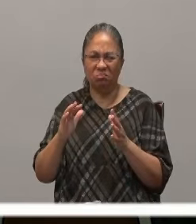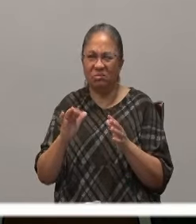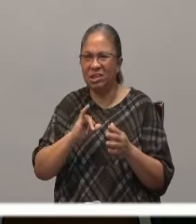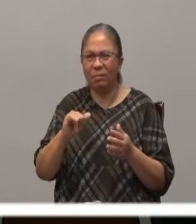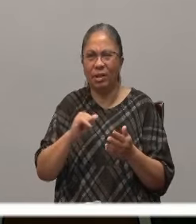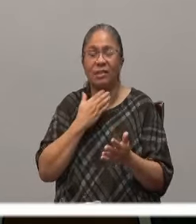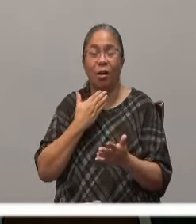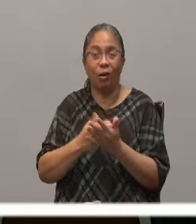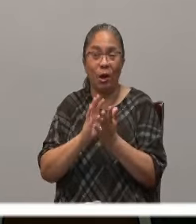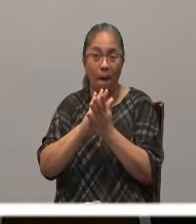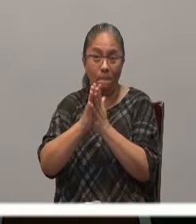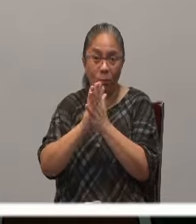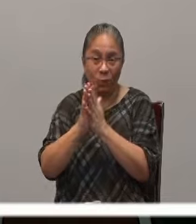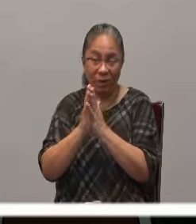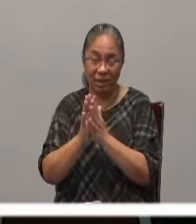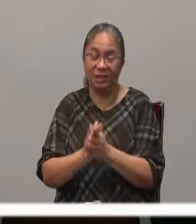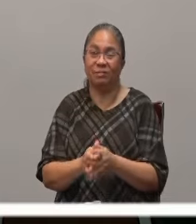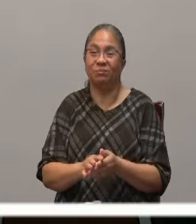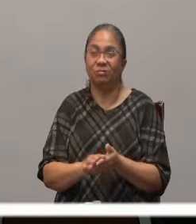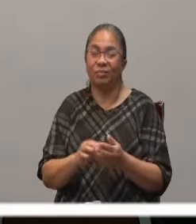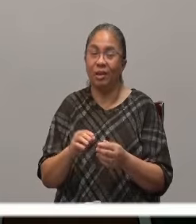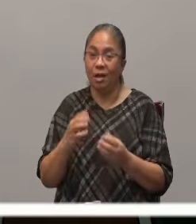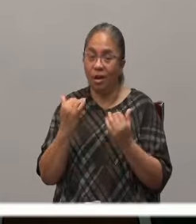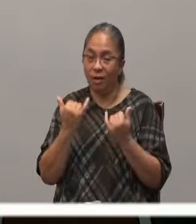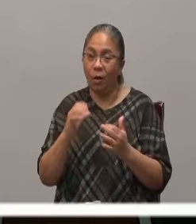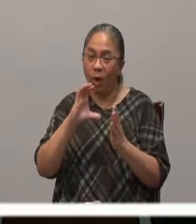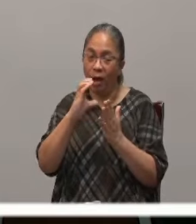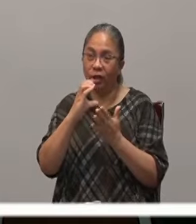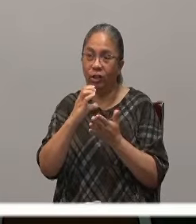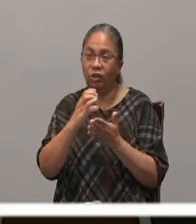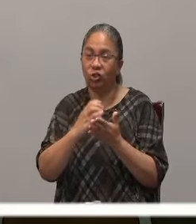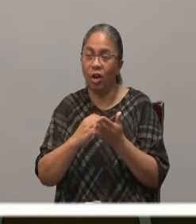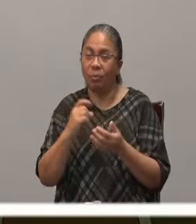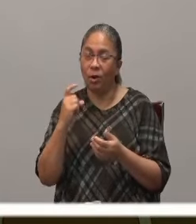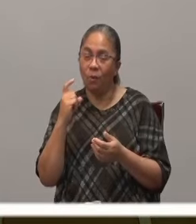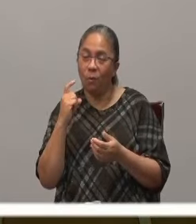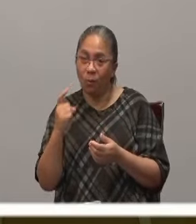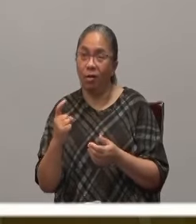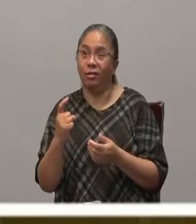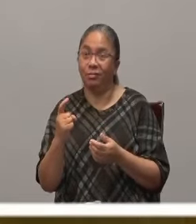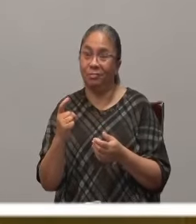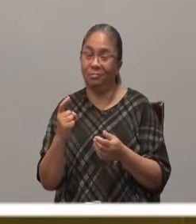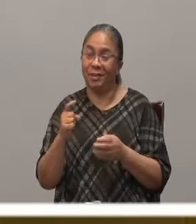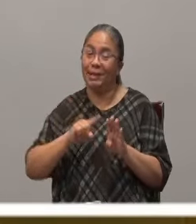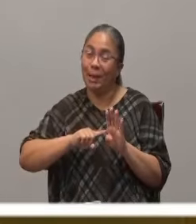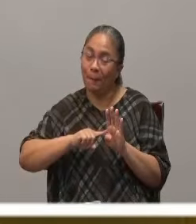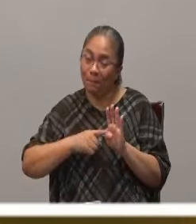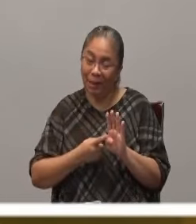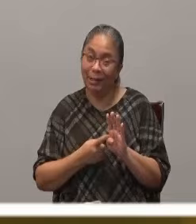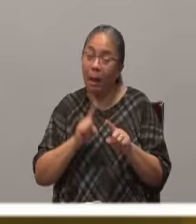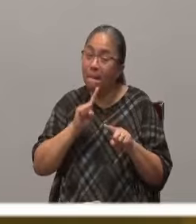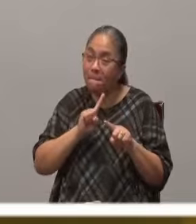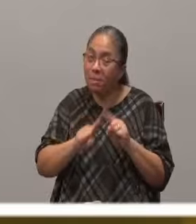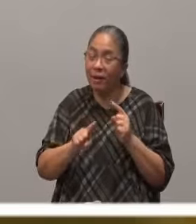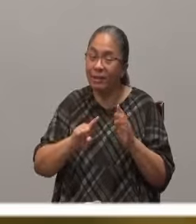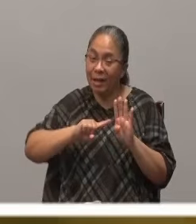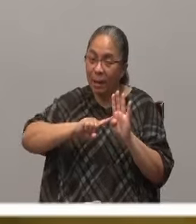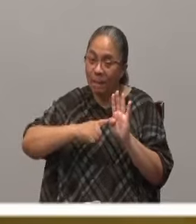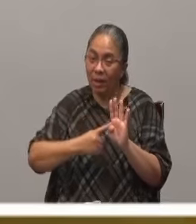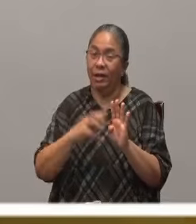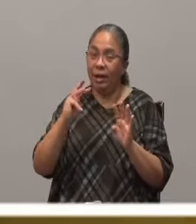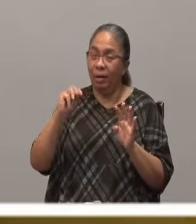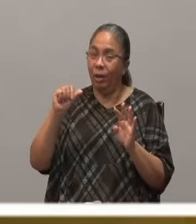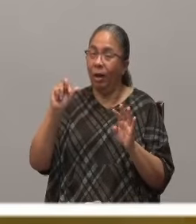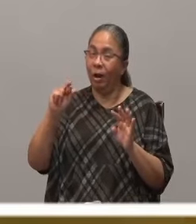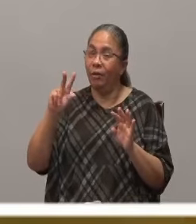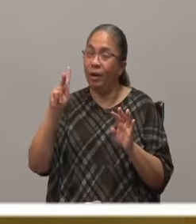anyhow. And Mark, this is only chapter 1, verse 21 to 28, okay? But already in the very beginning of